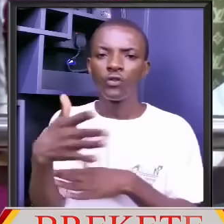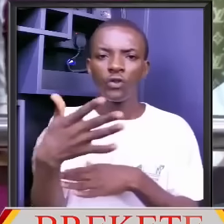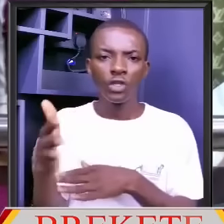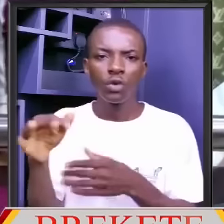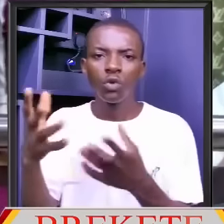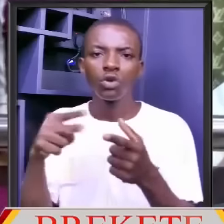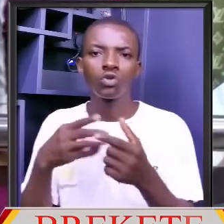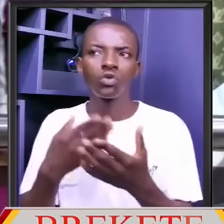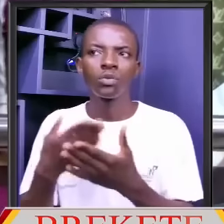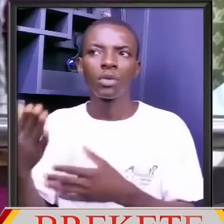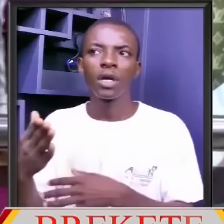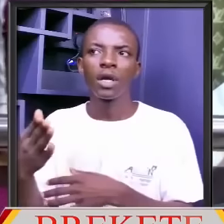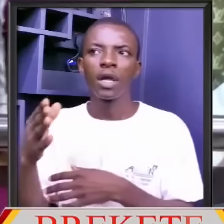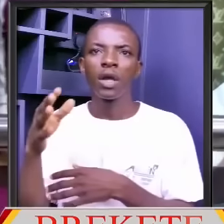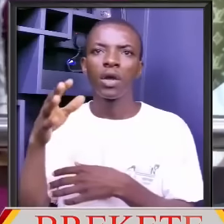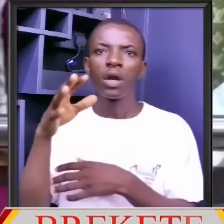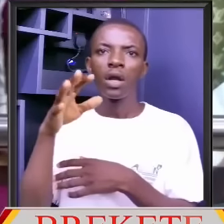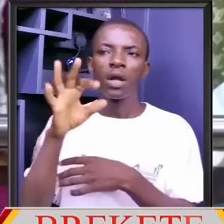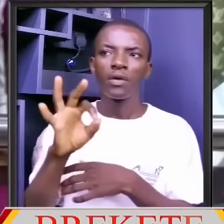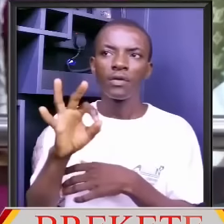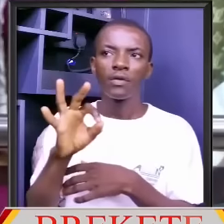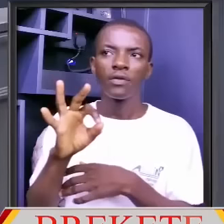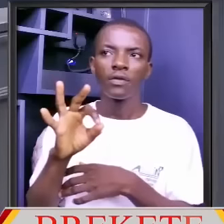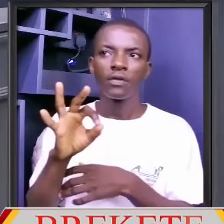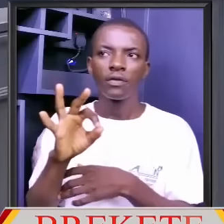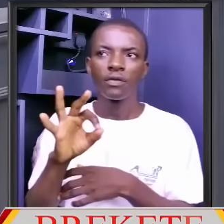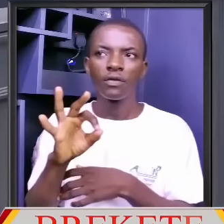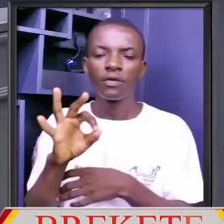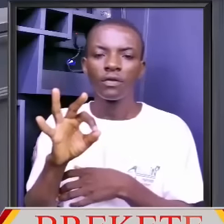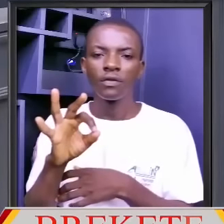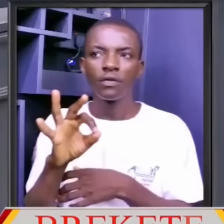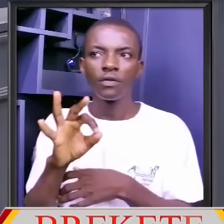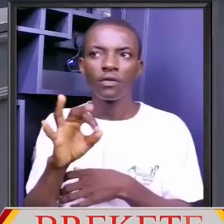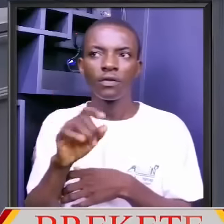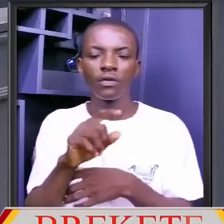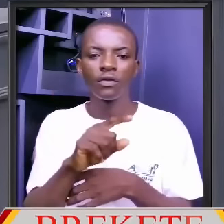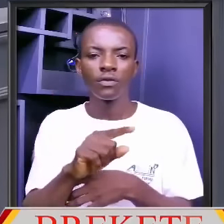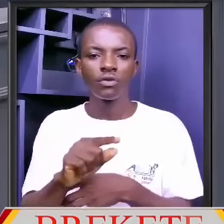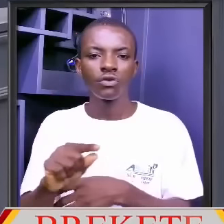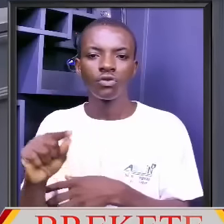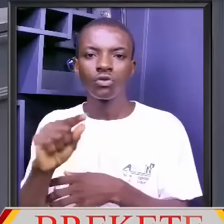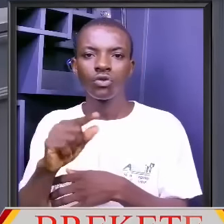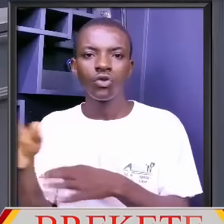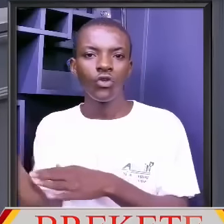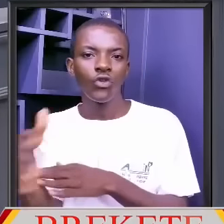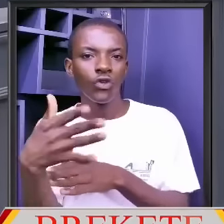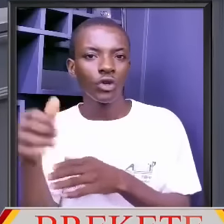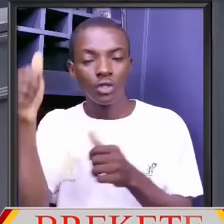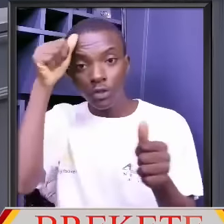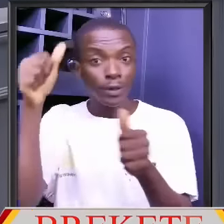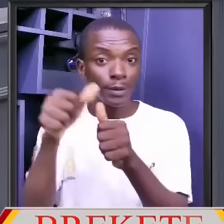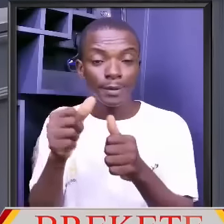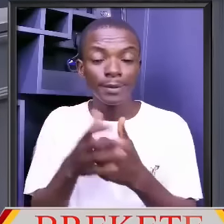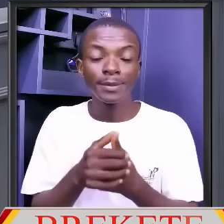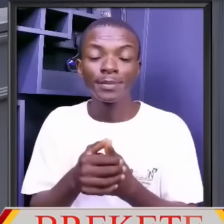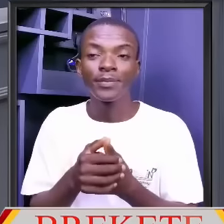we won't buy, I go write F. I know A for ample, then I go come draw fish put to tell, remember.